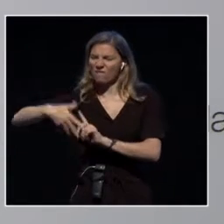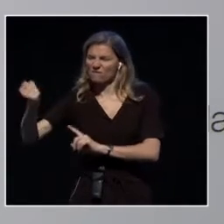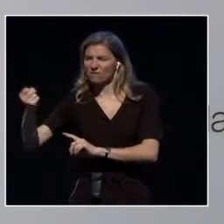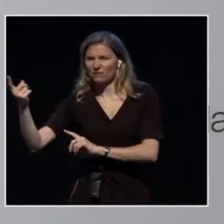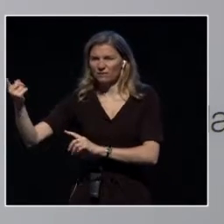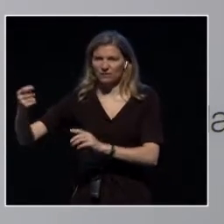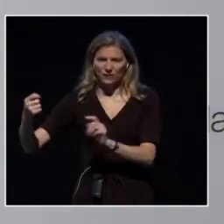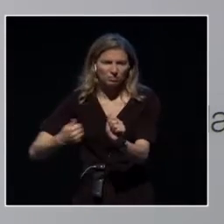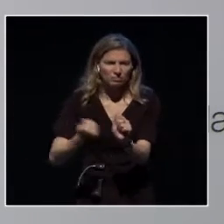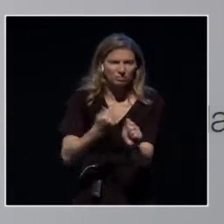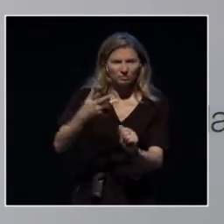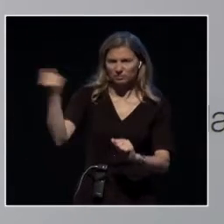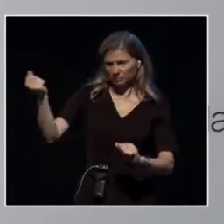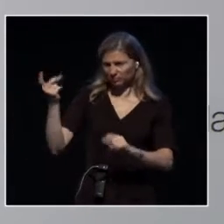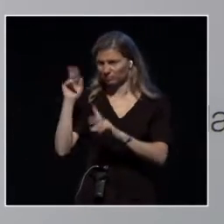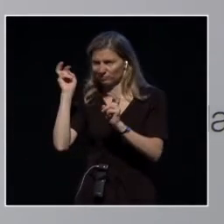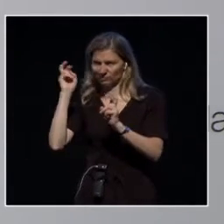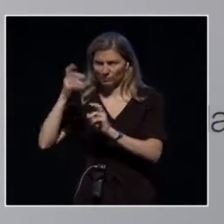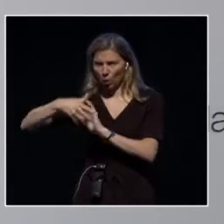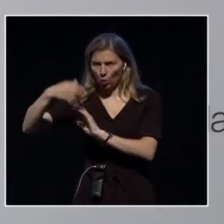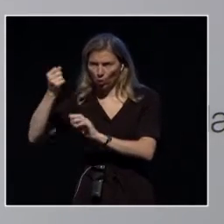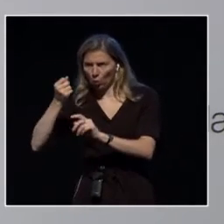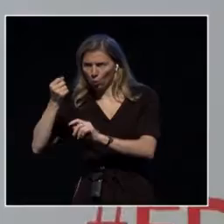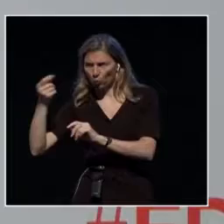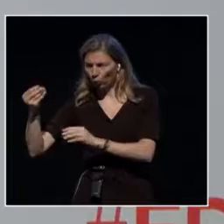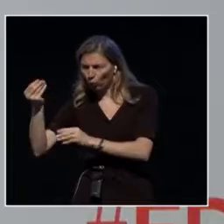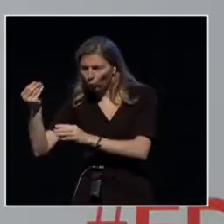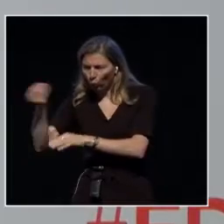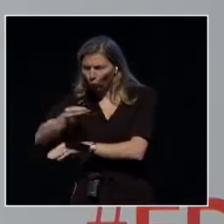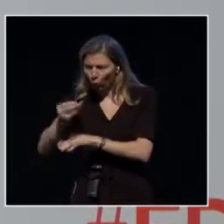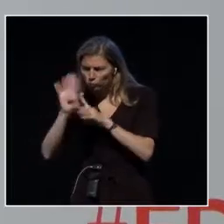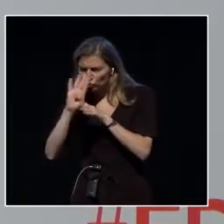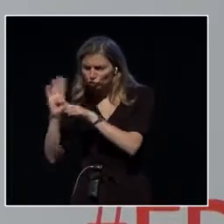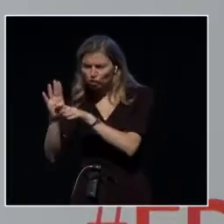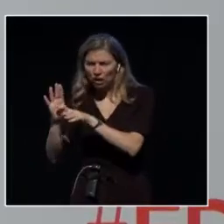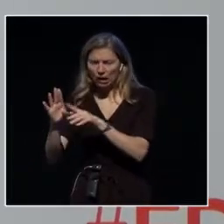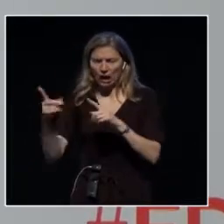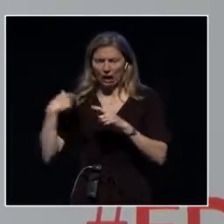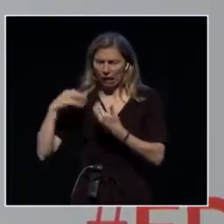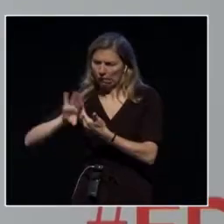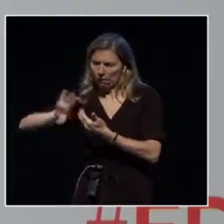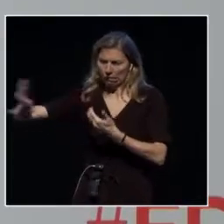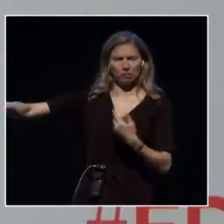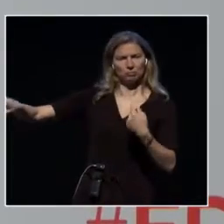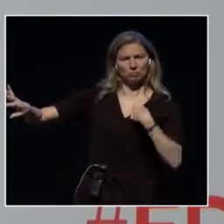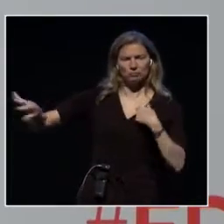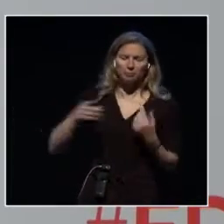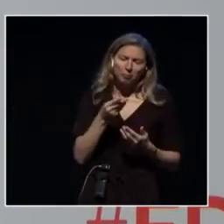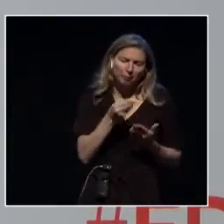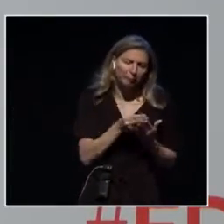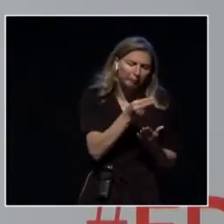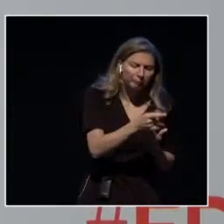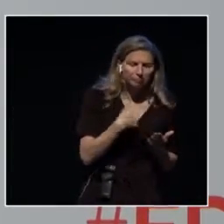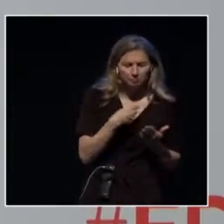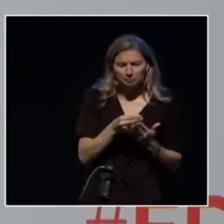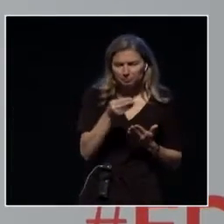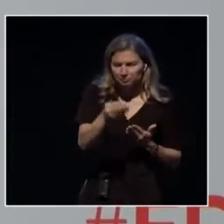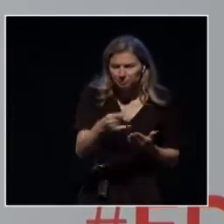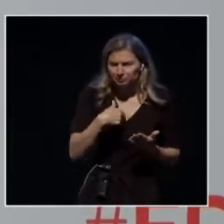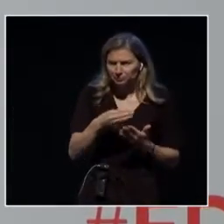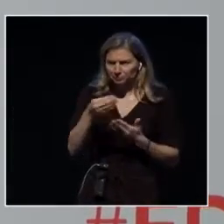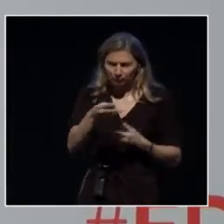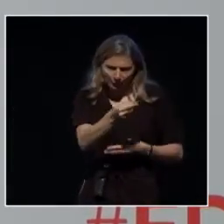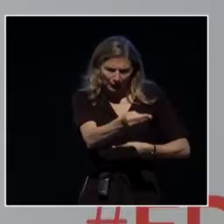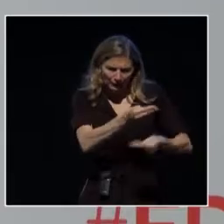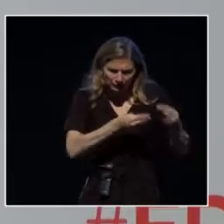them, so that they don't have to go to the loan shark. And that created the whole wave of activities around it and created